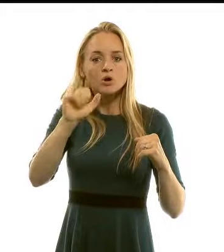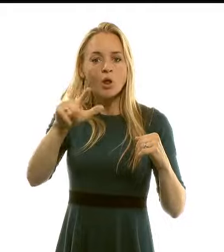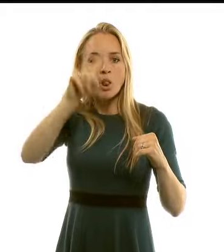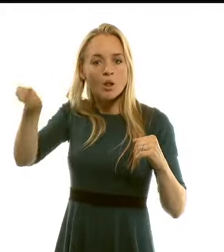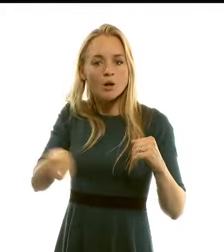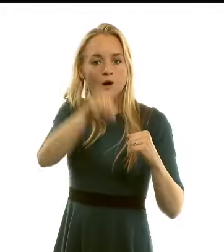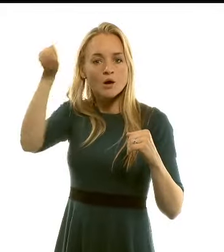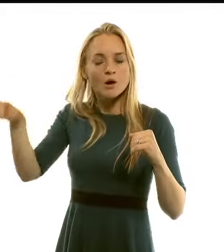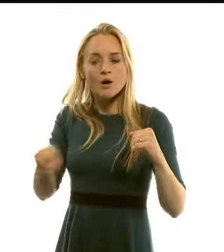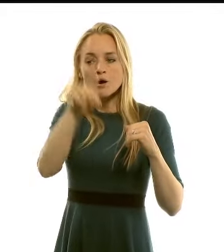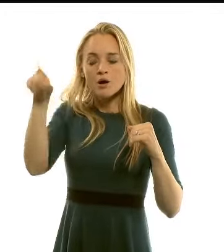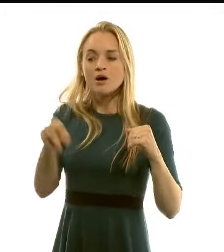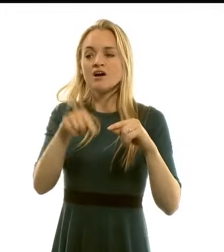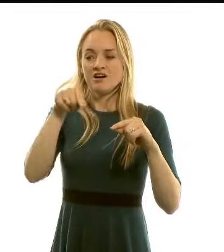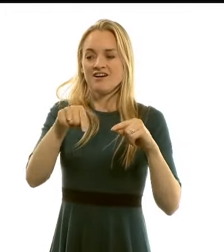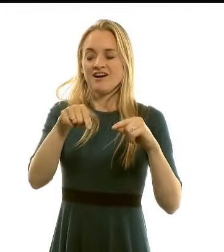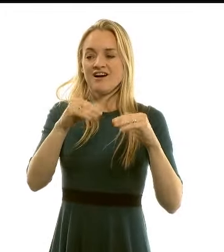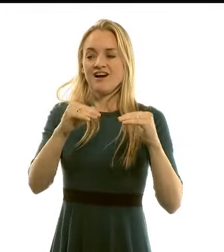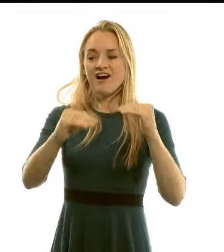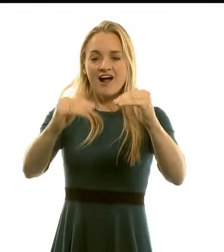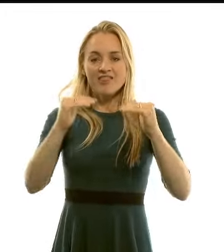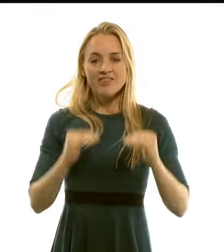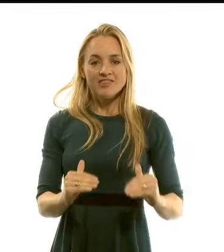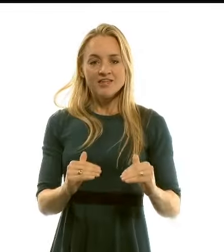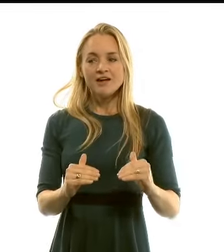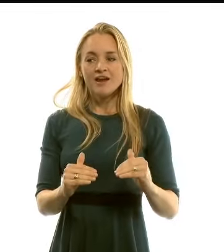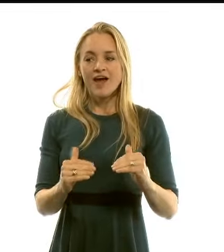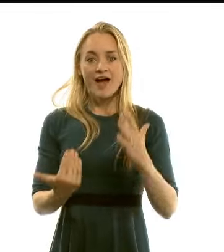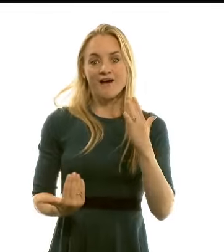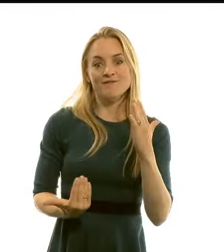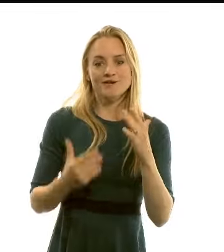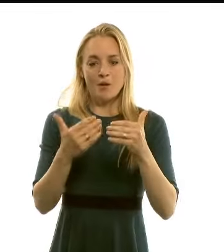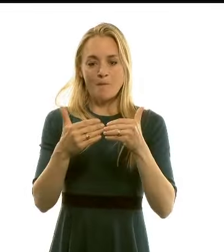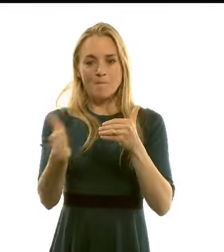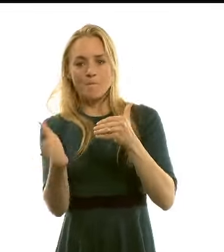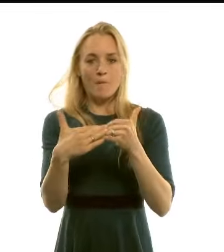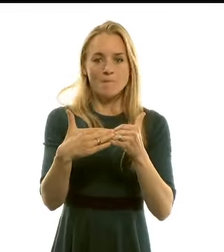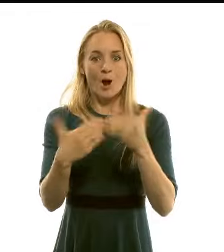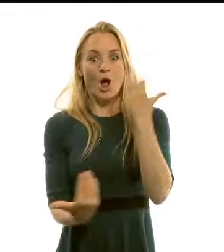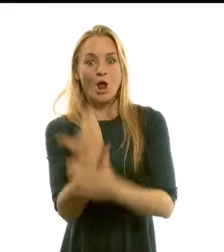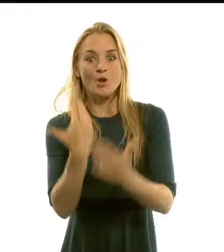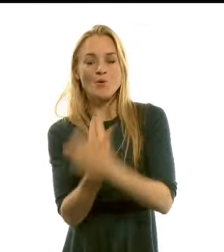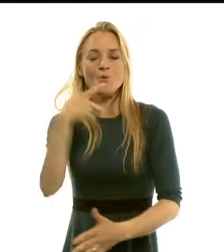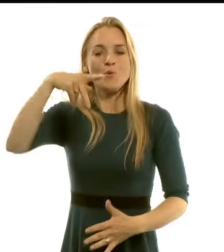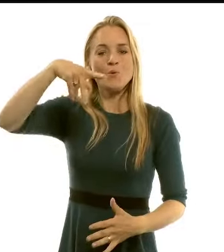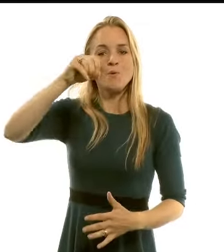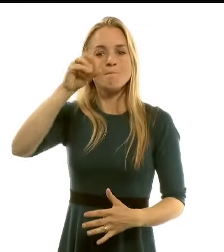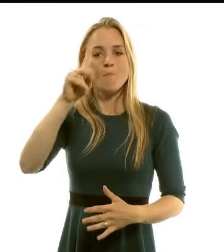that, flick of the wrist, whoa. And there's a new portal that appears. Wow, yeah,